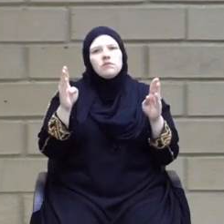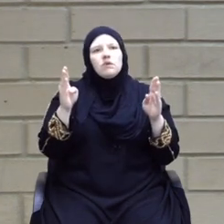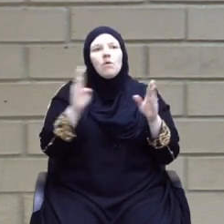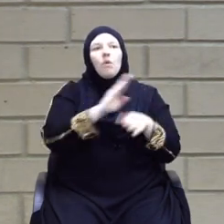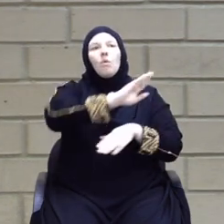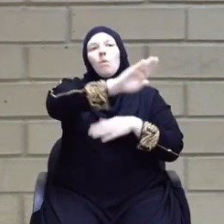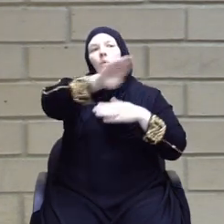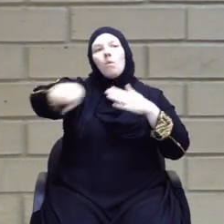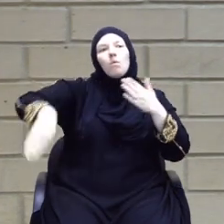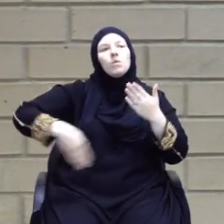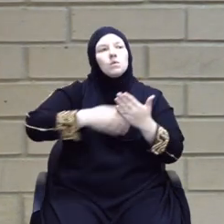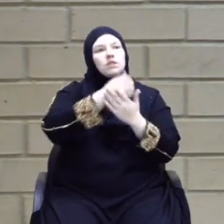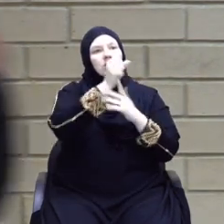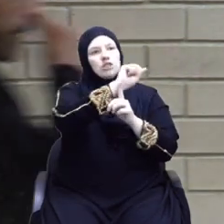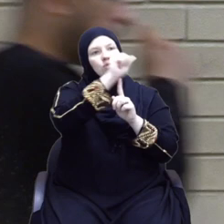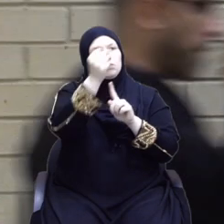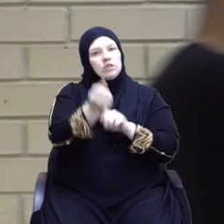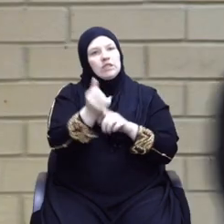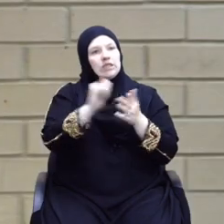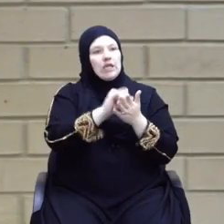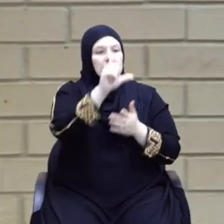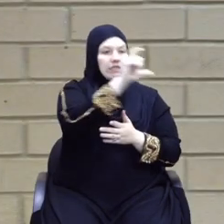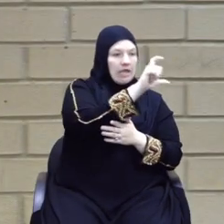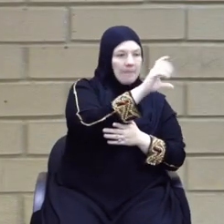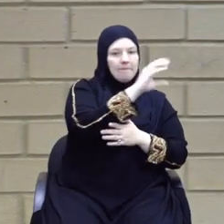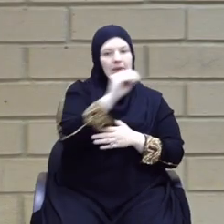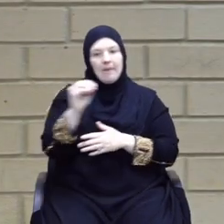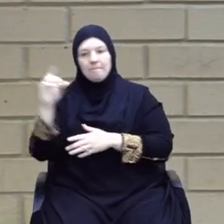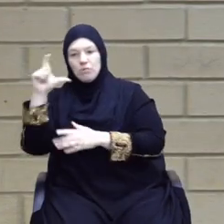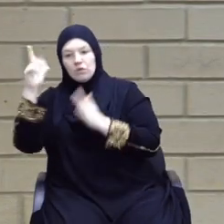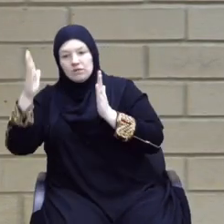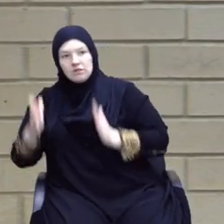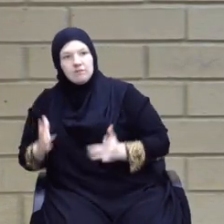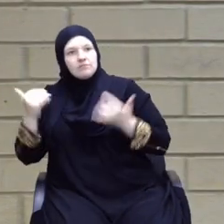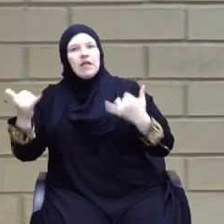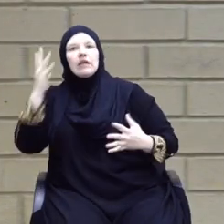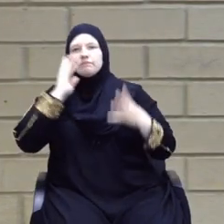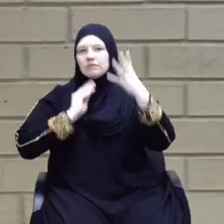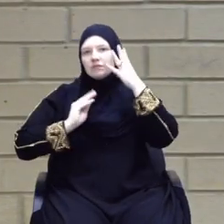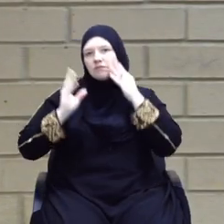situation that Islam and Muslims are going through today.